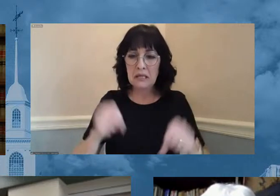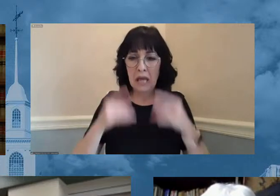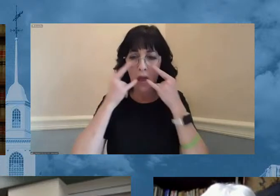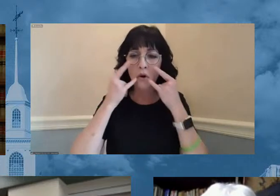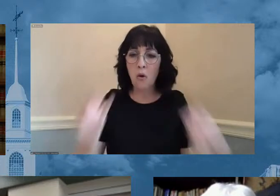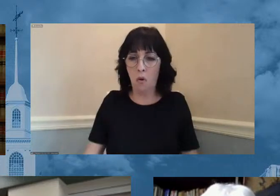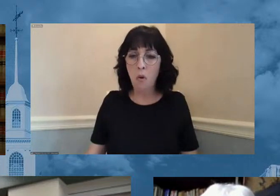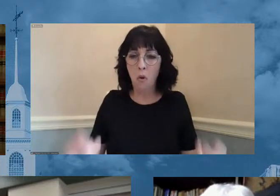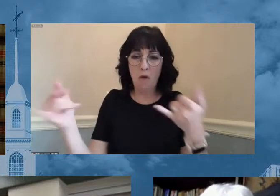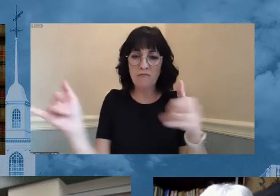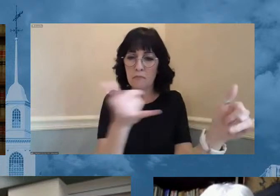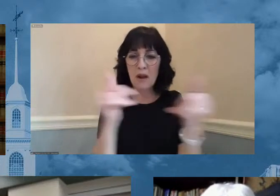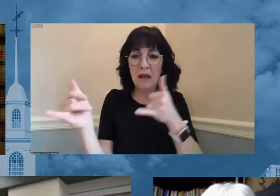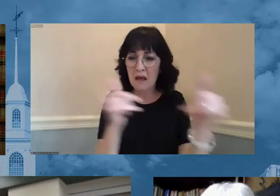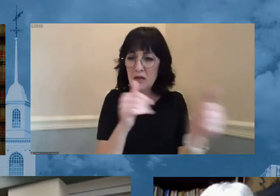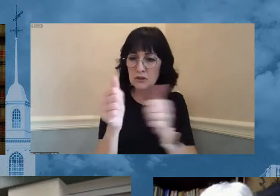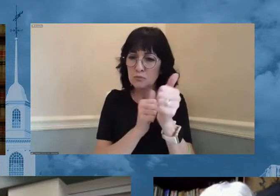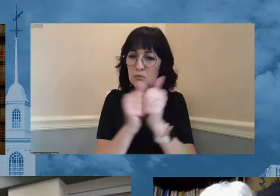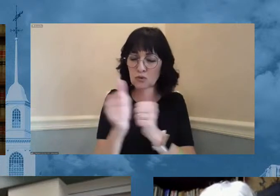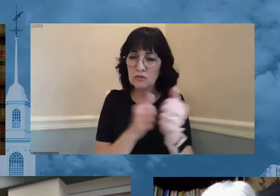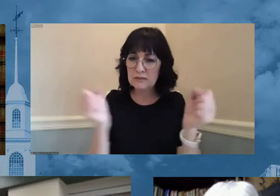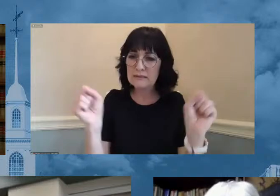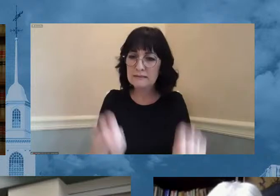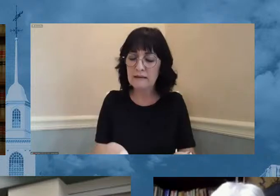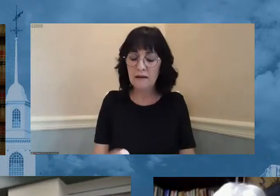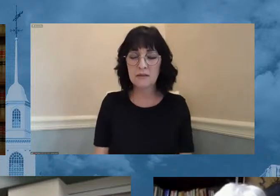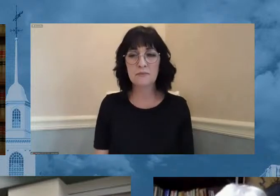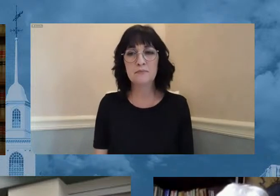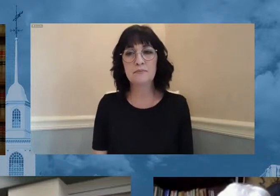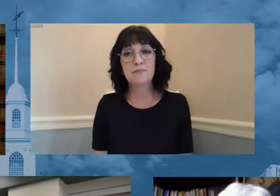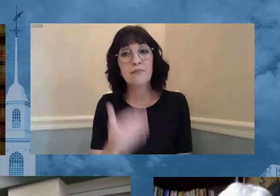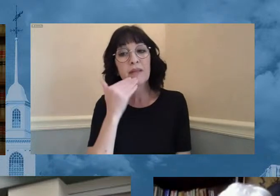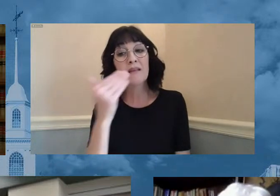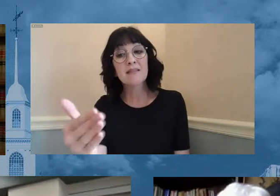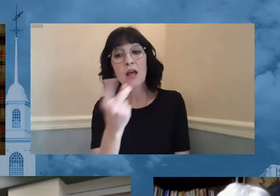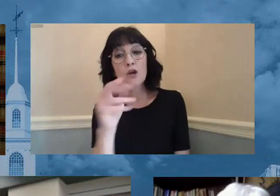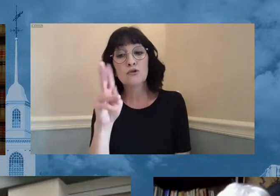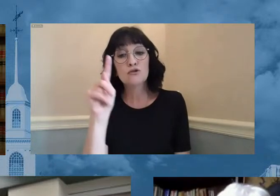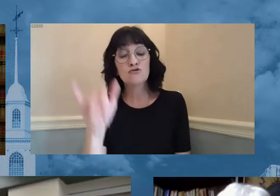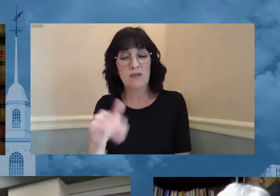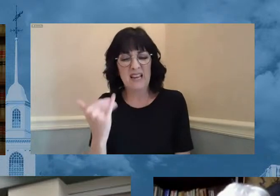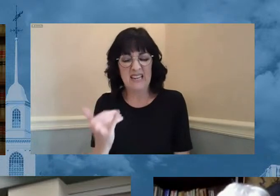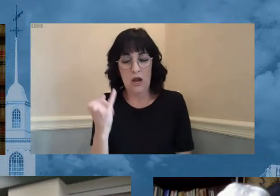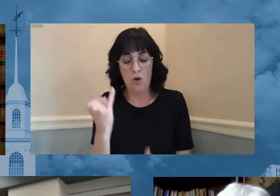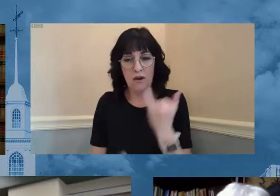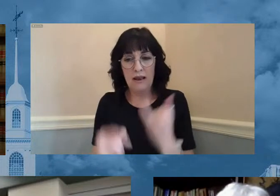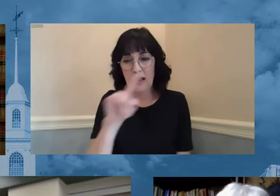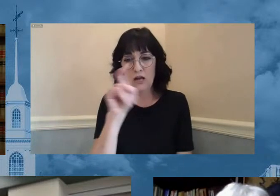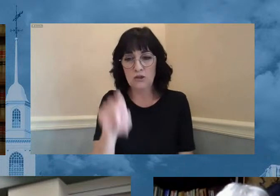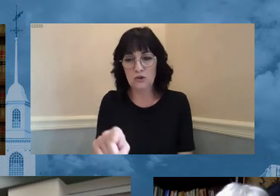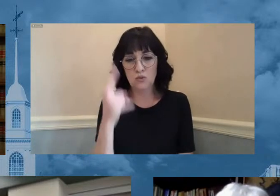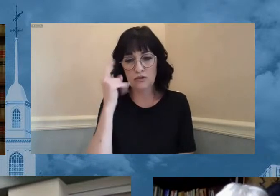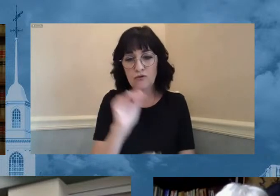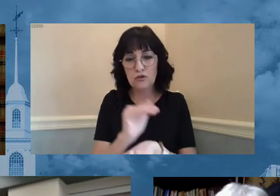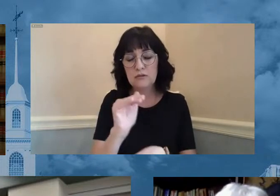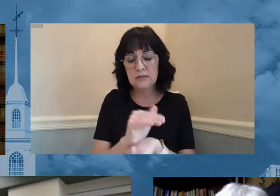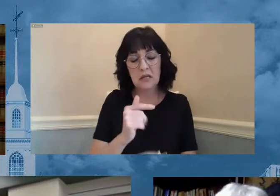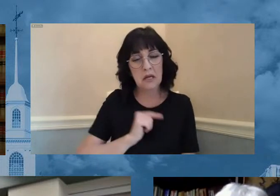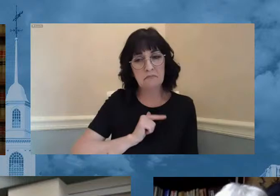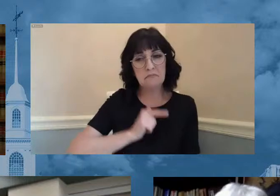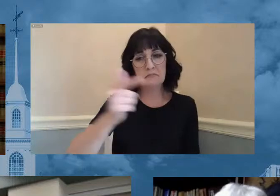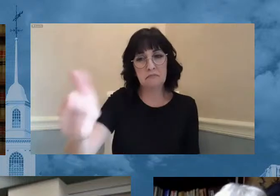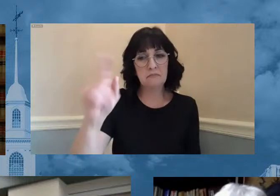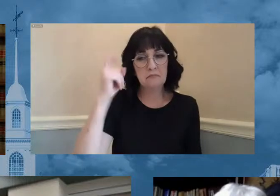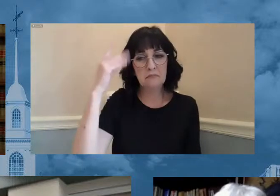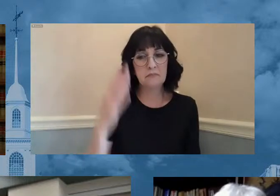Thank you, Dr. Rattay. And this is going to be our last question of the night, and then I'll turn it over to the governor for closing remarks. We had just a